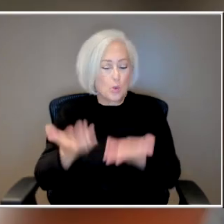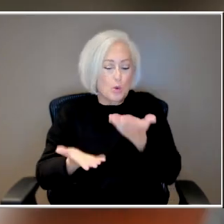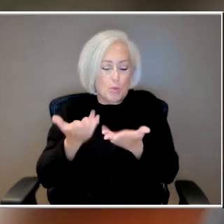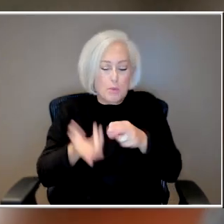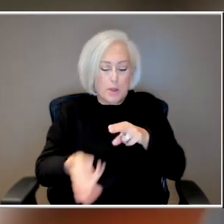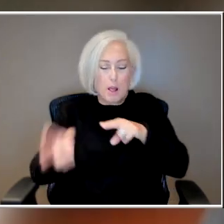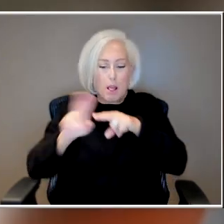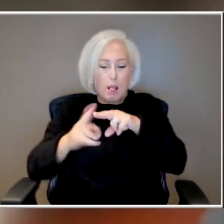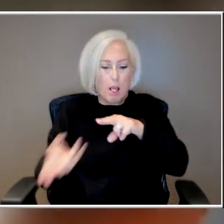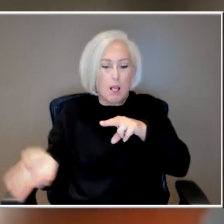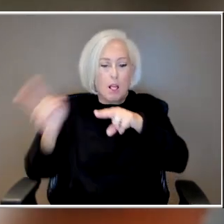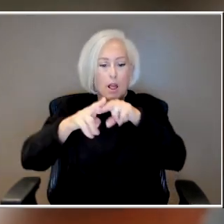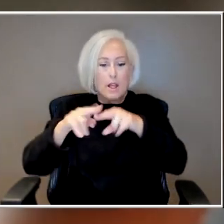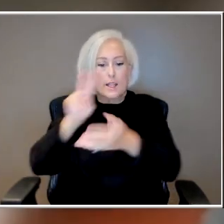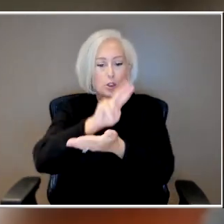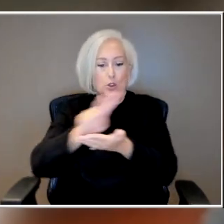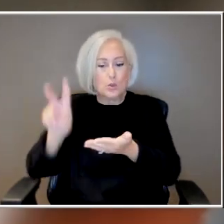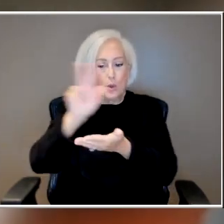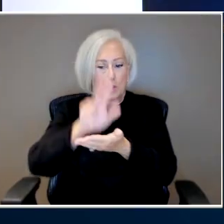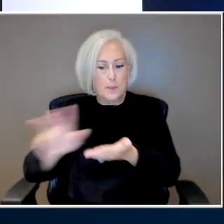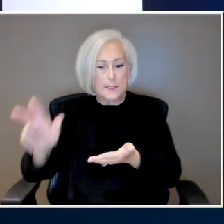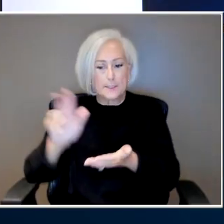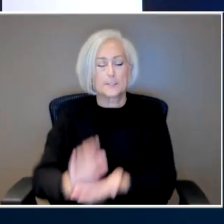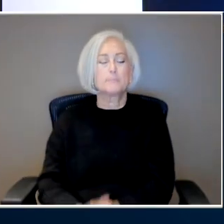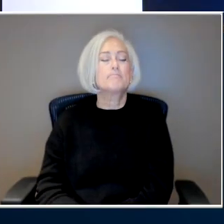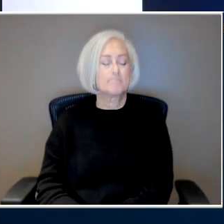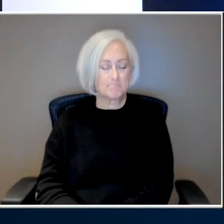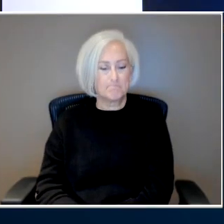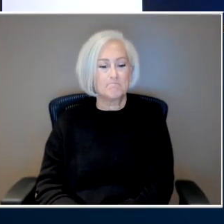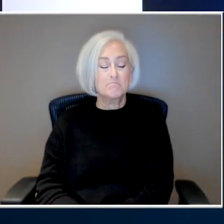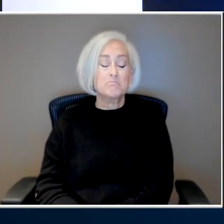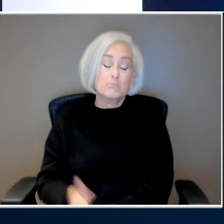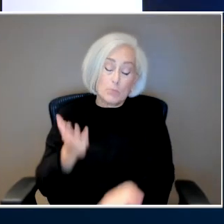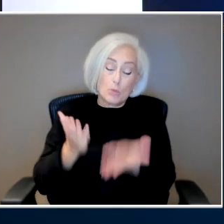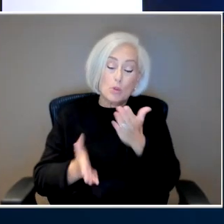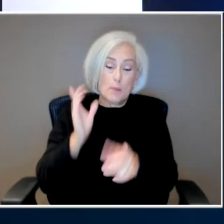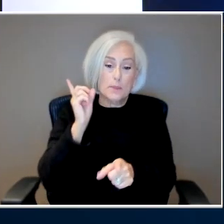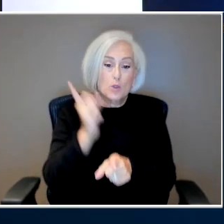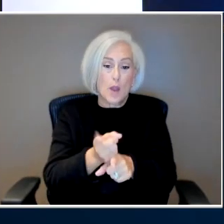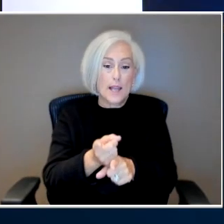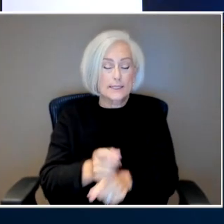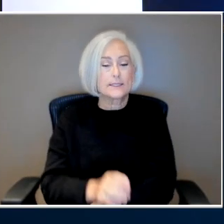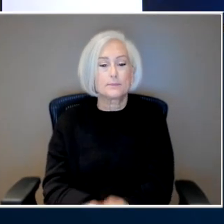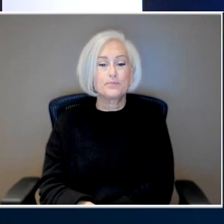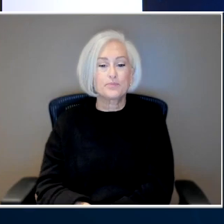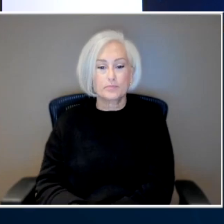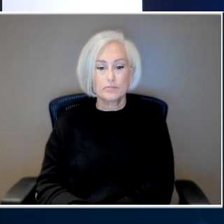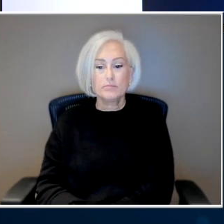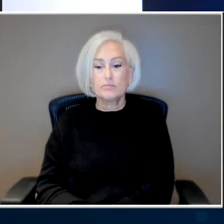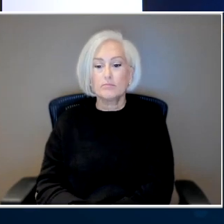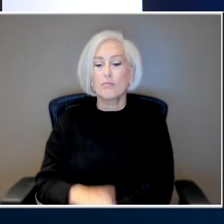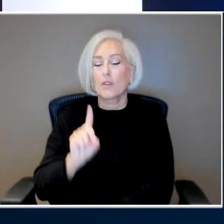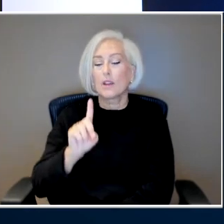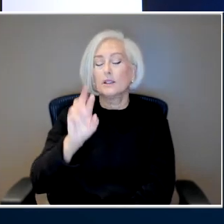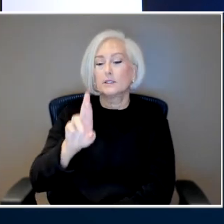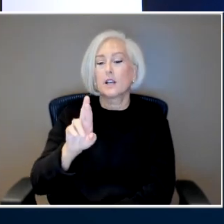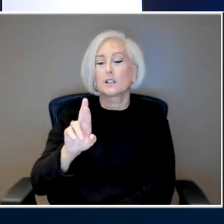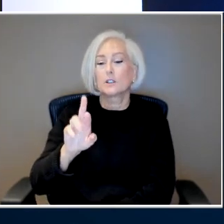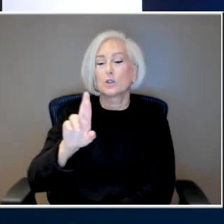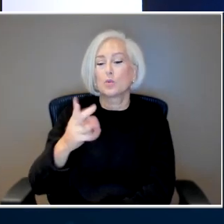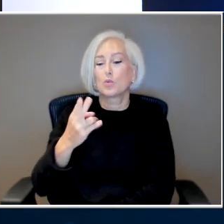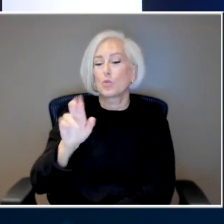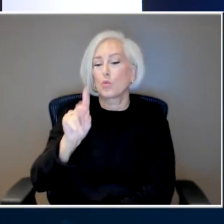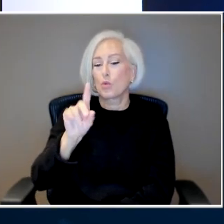2-3 weeks. Yeah, I think that's probably right. What are you seeing, Dr. Rhodes-Stark in